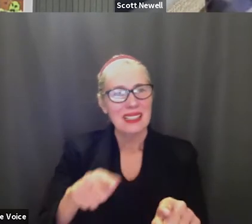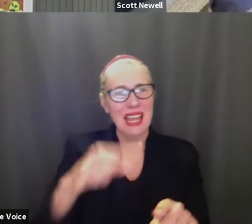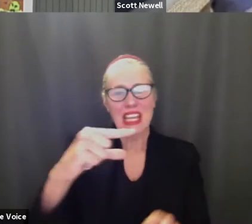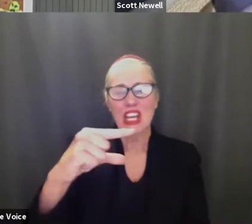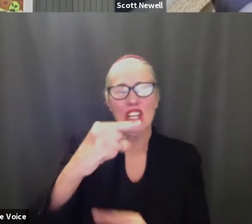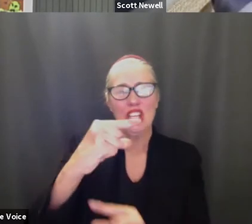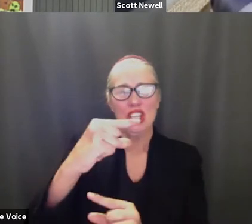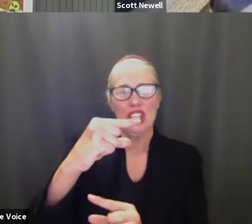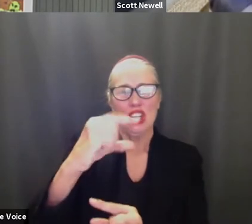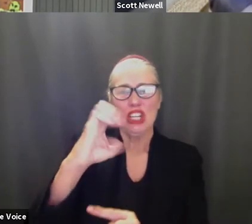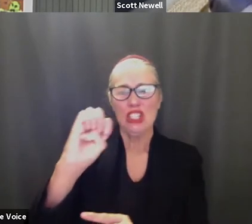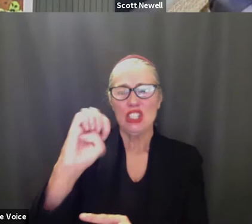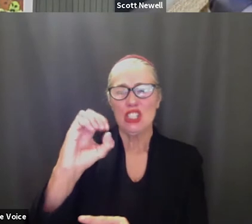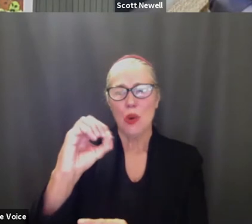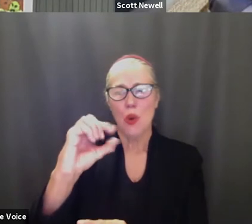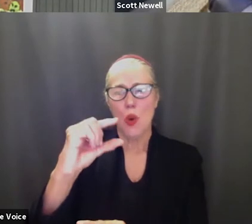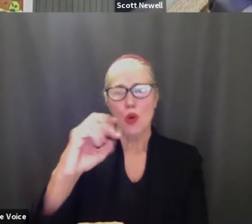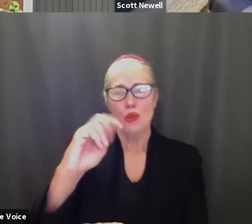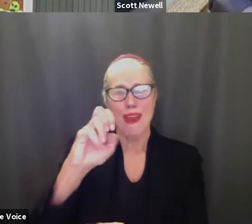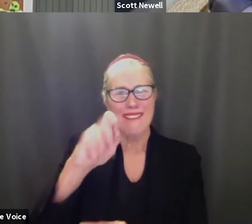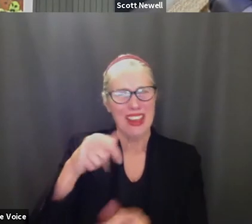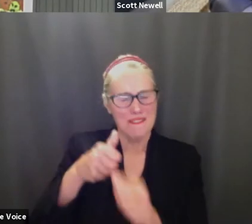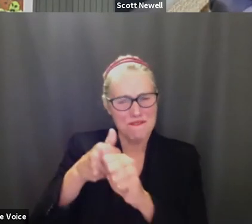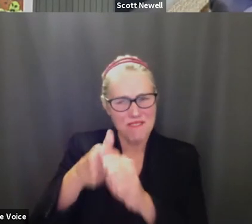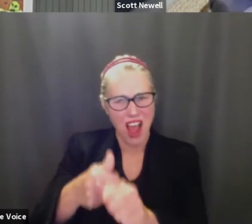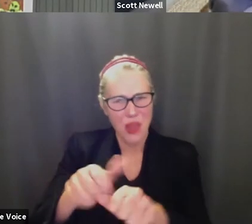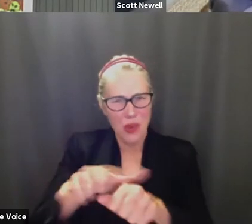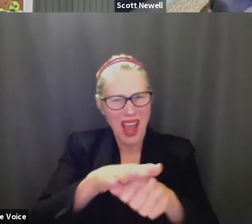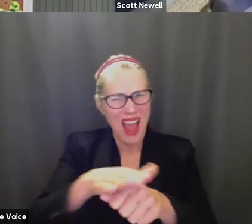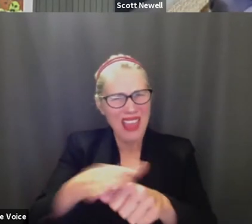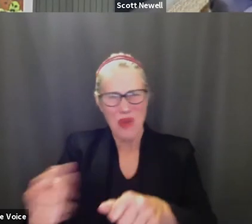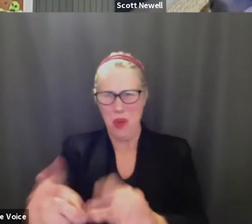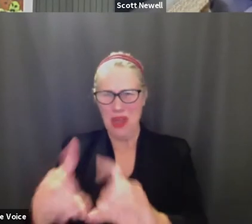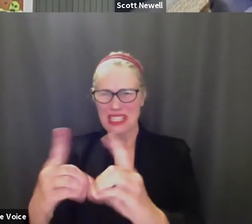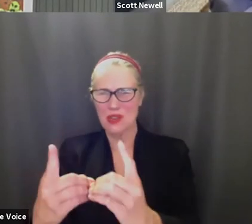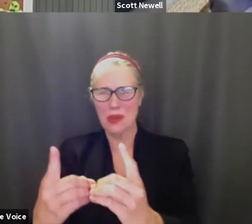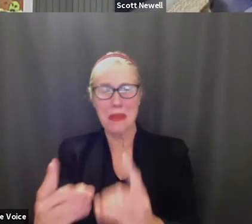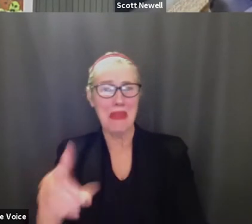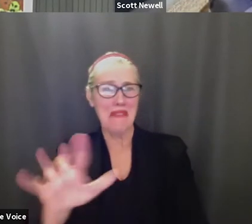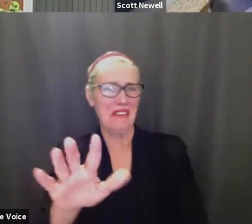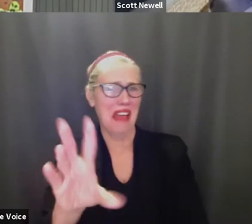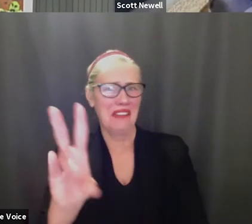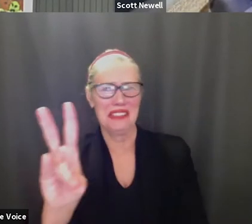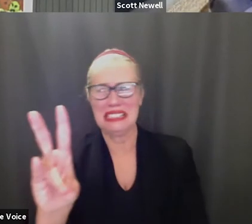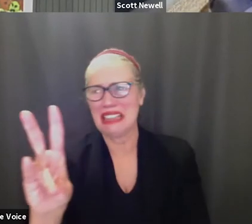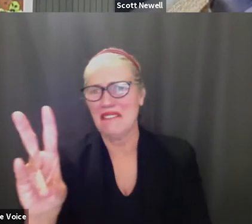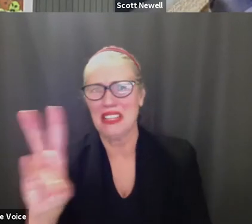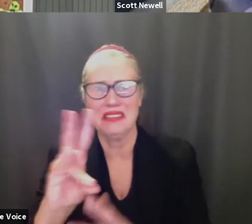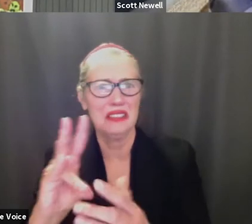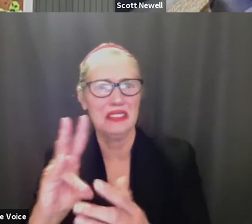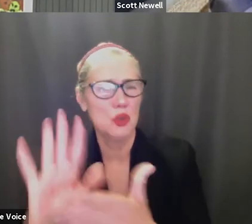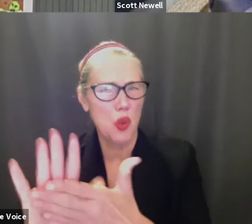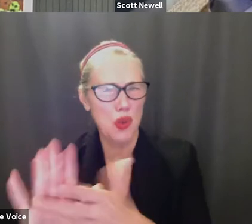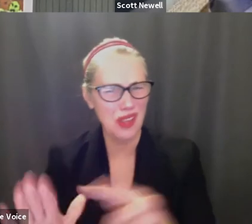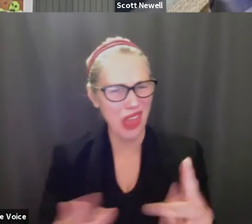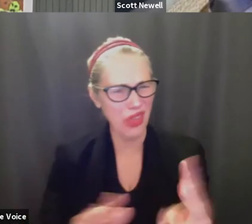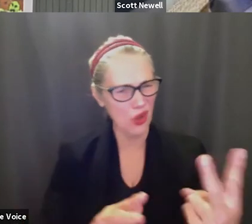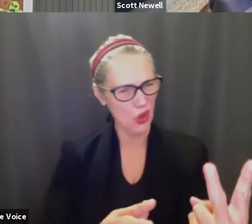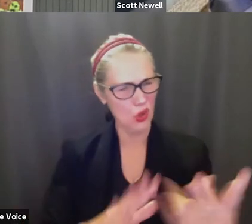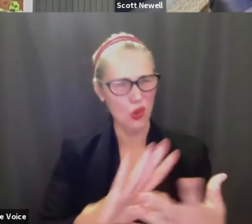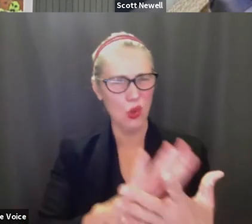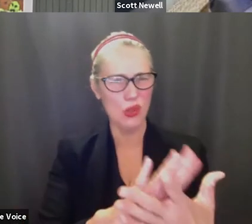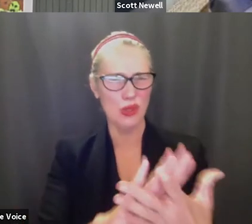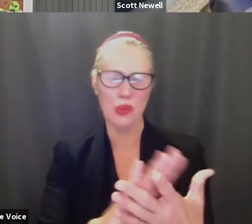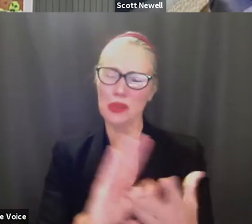district might have five six seven schools and another district would have two schools um and i understand